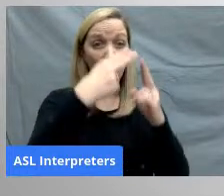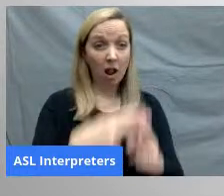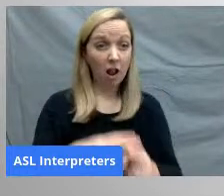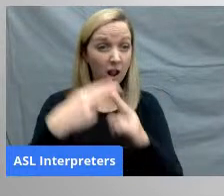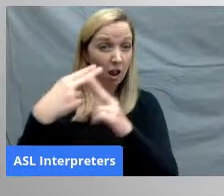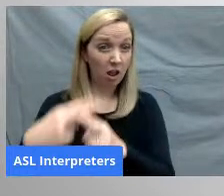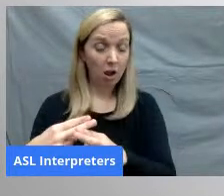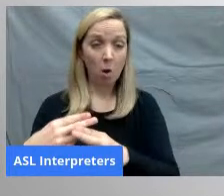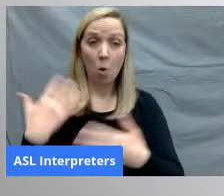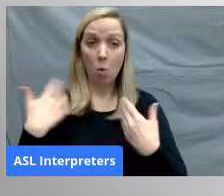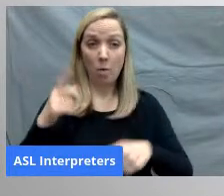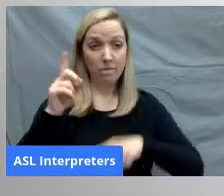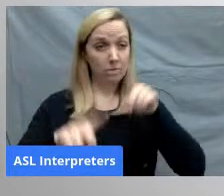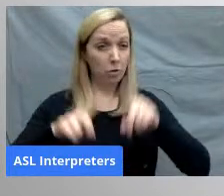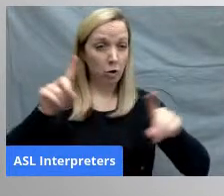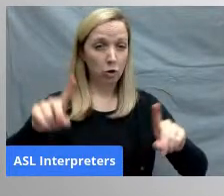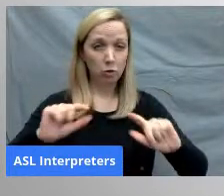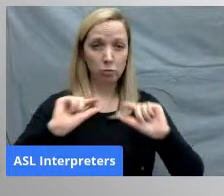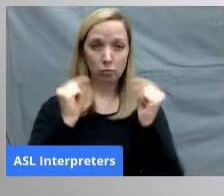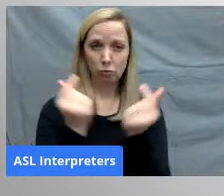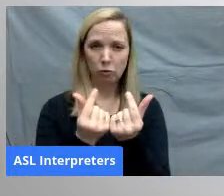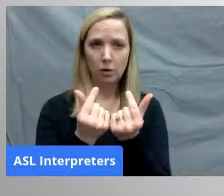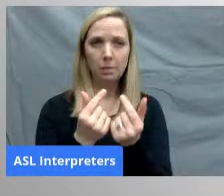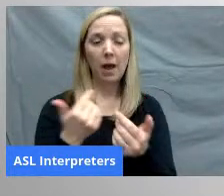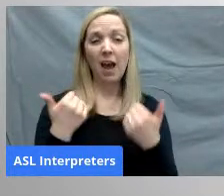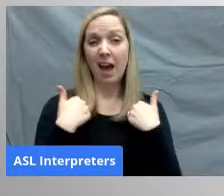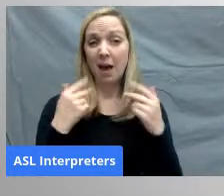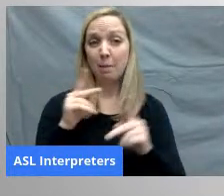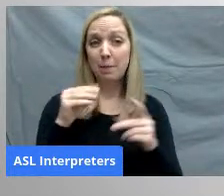different advocacy groups, from LSGTs to TAB.